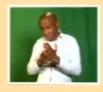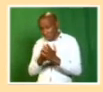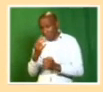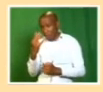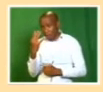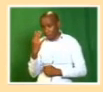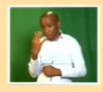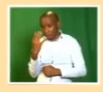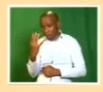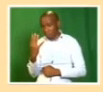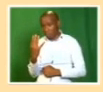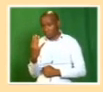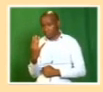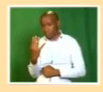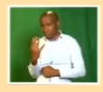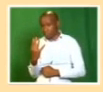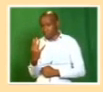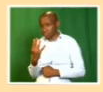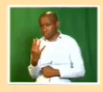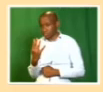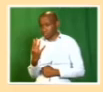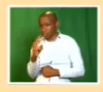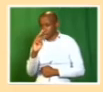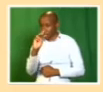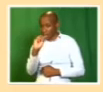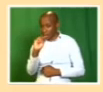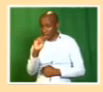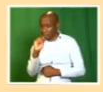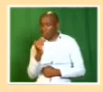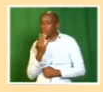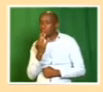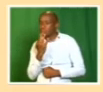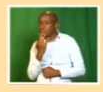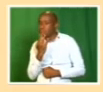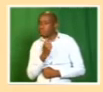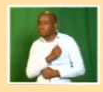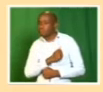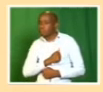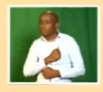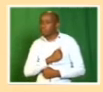4. Sorry, M, there's a mistake here.